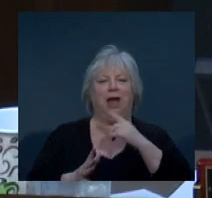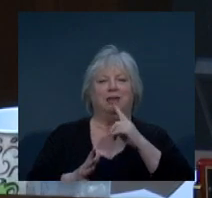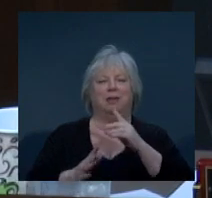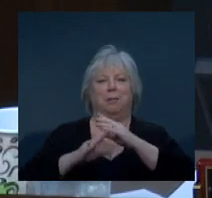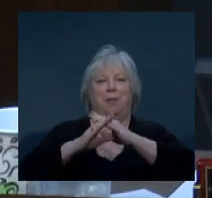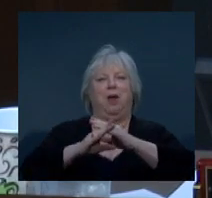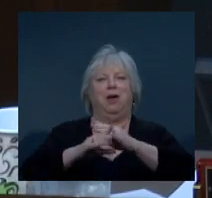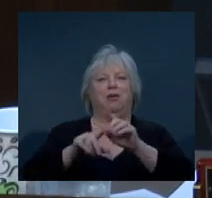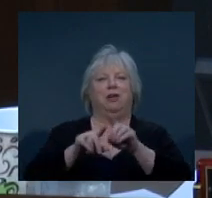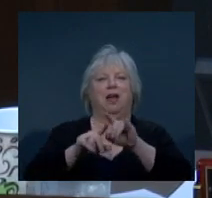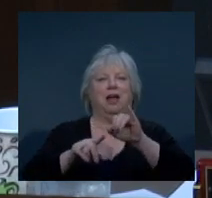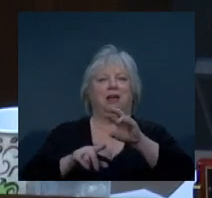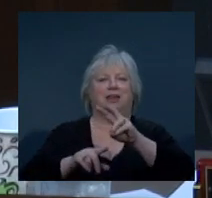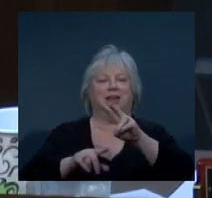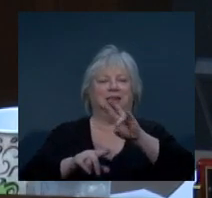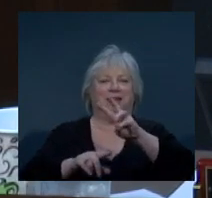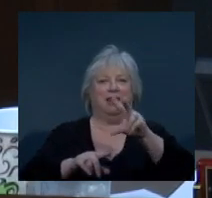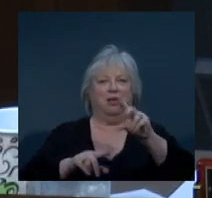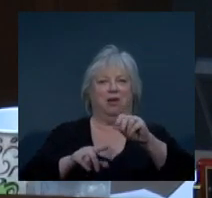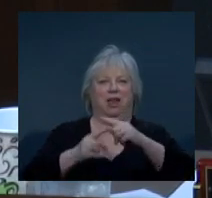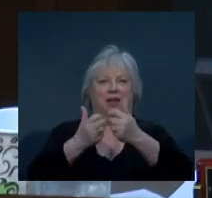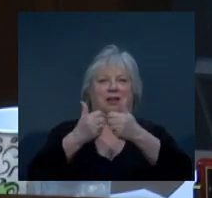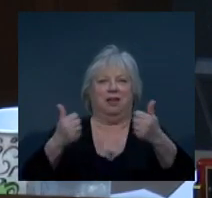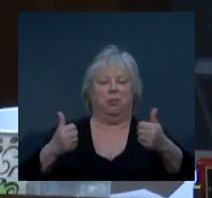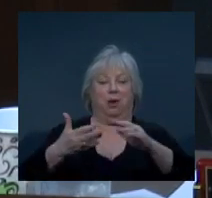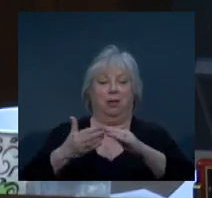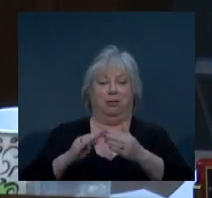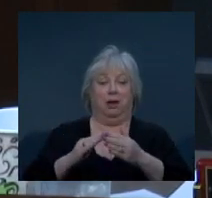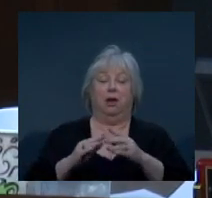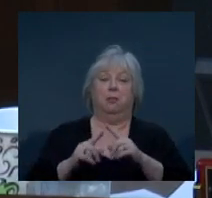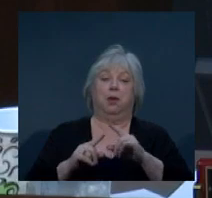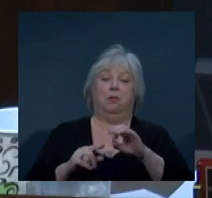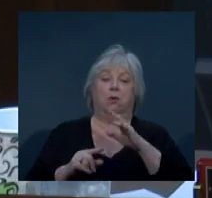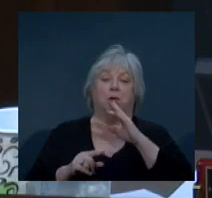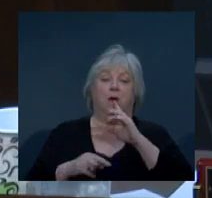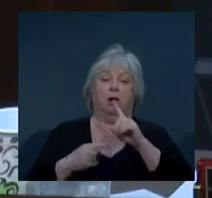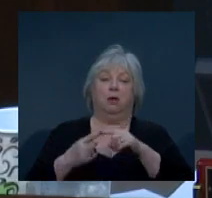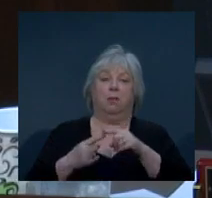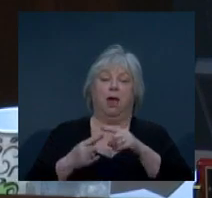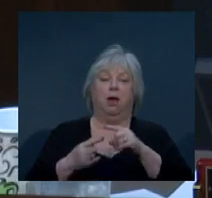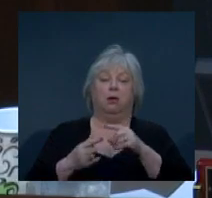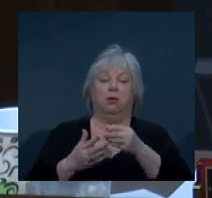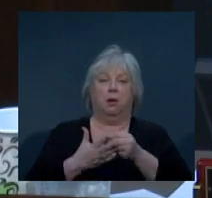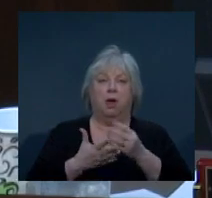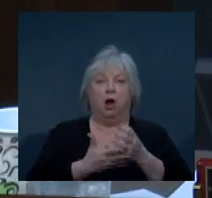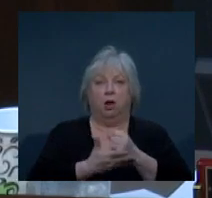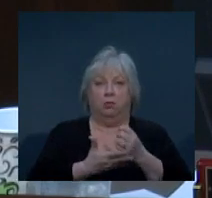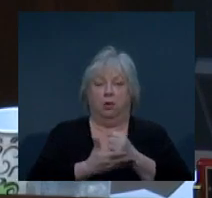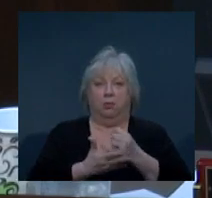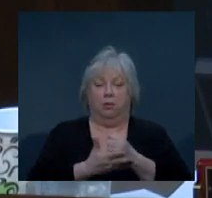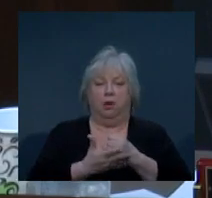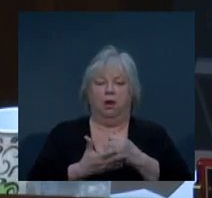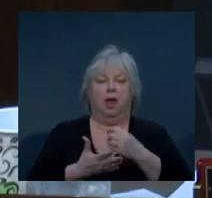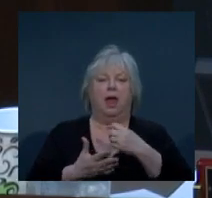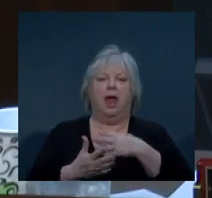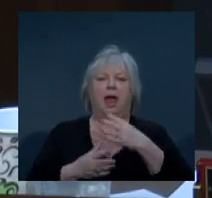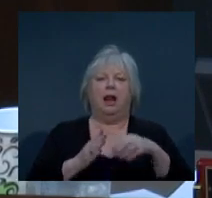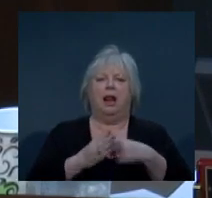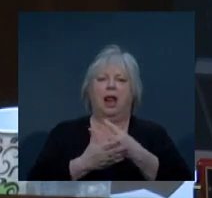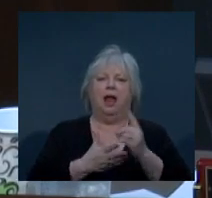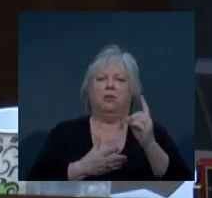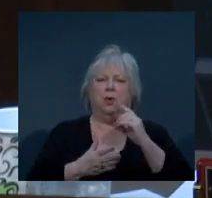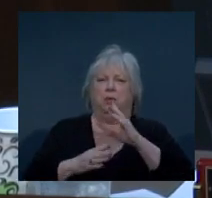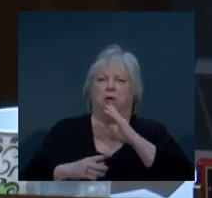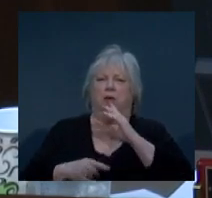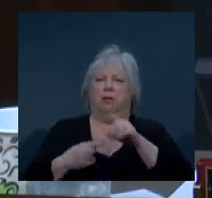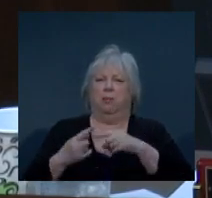the city. I'm not sure that happens, but we're talking about revenue generating, and I find it interesting. Last week, we talked about outsourcing the maintenance of